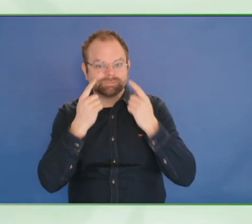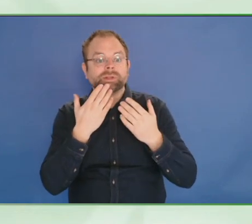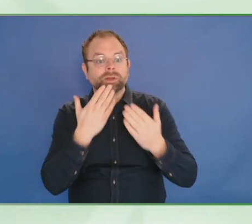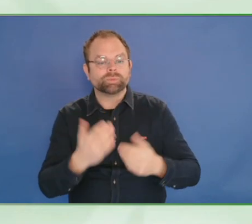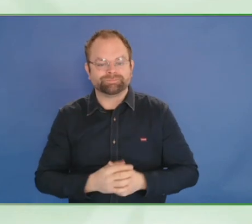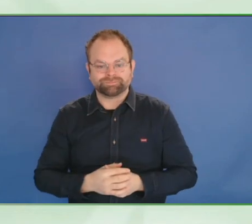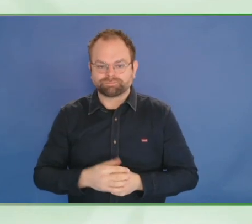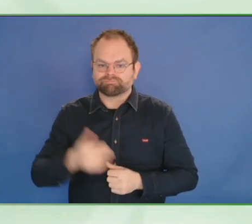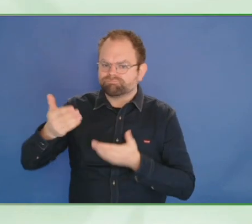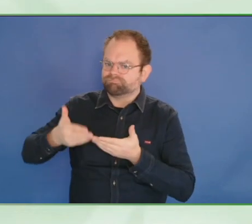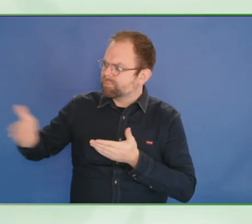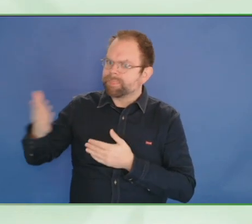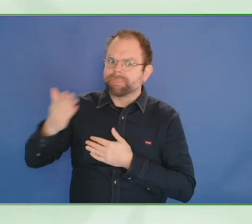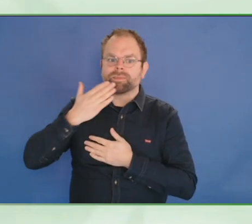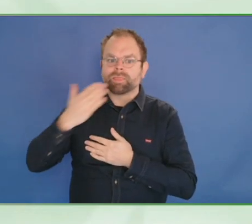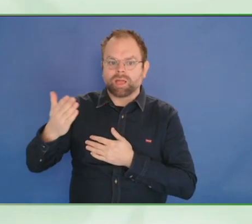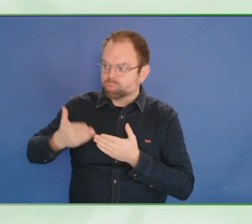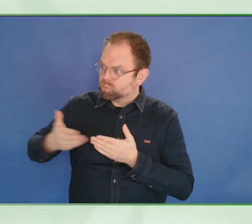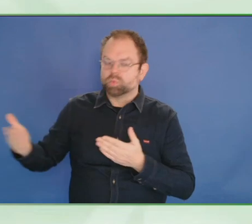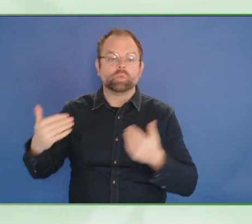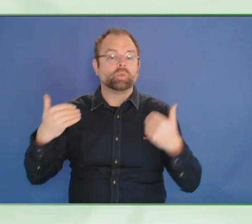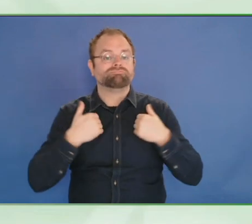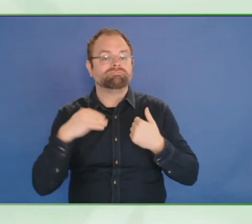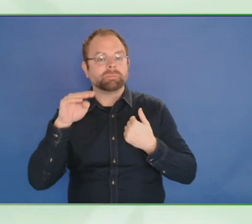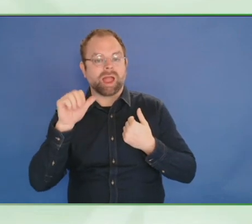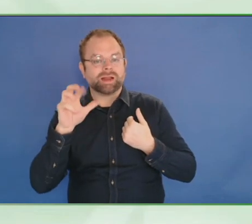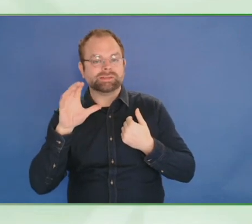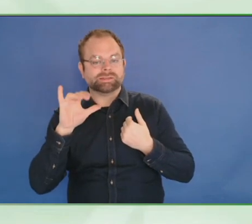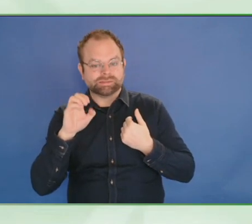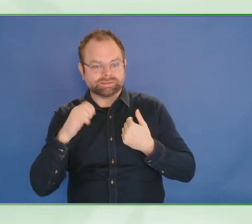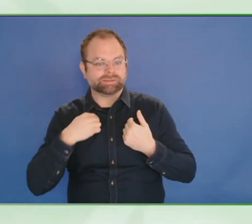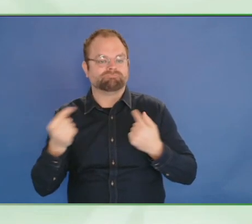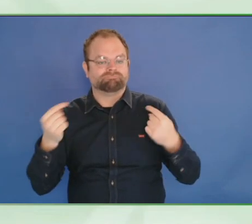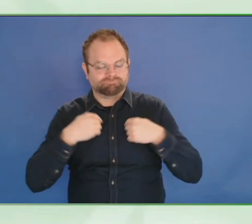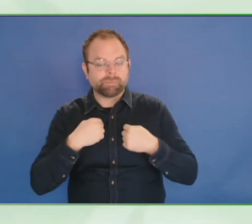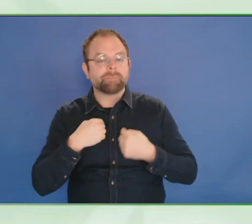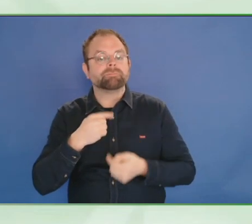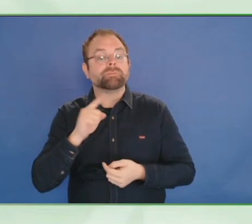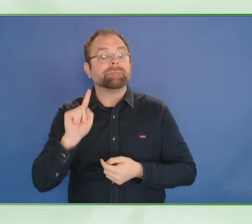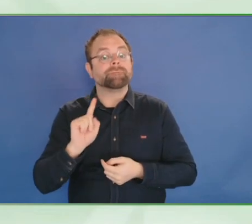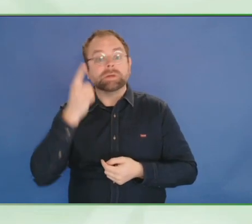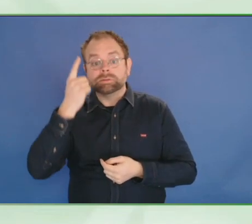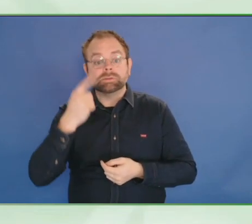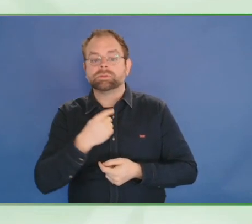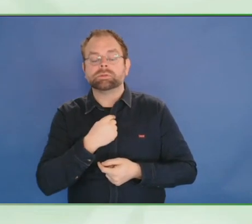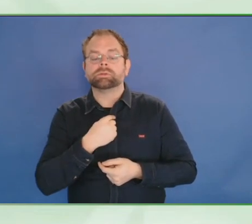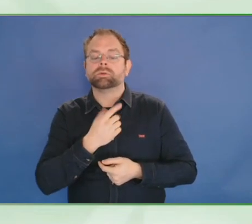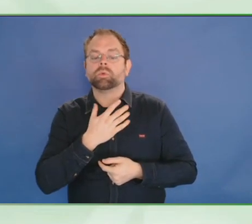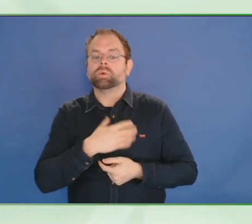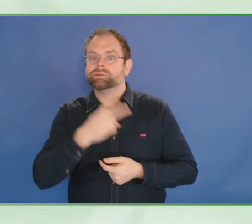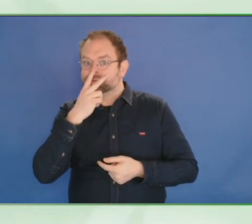So first and foremost, let's take a quick look around the room. If we needed to evacuate right